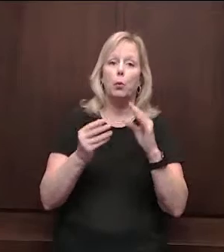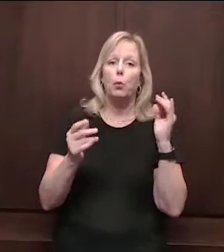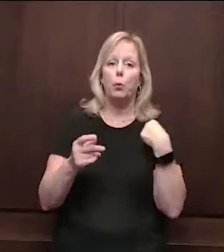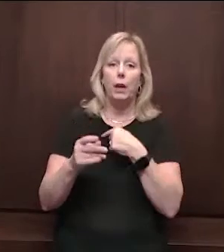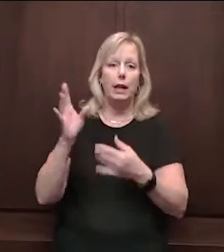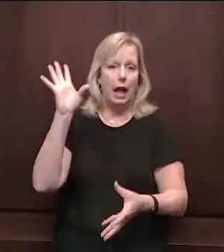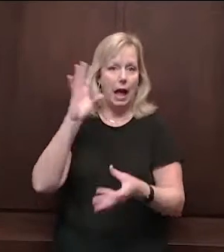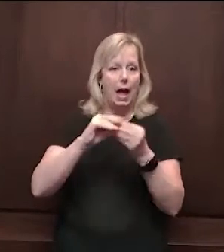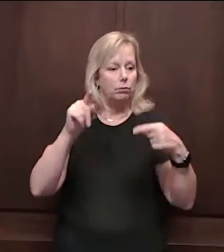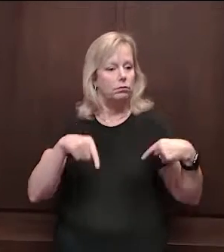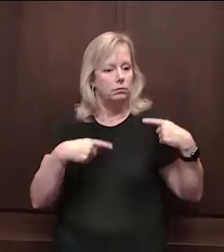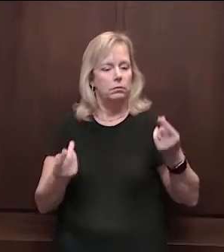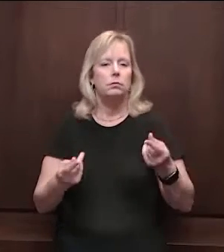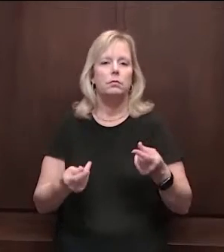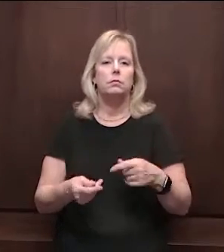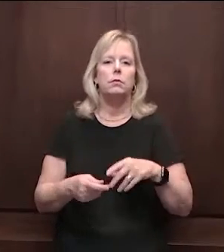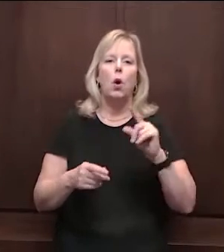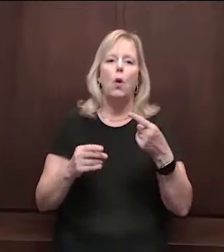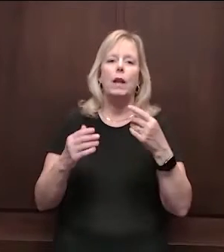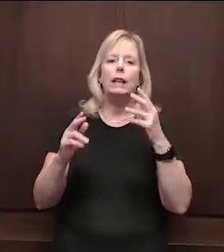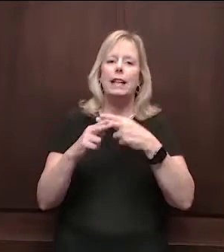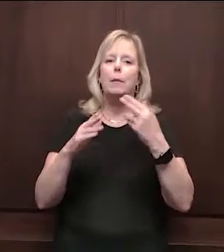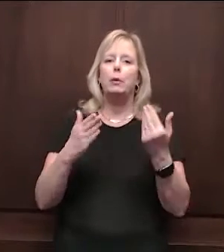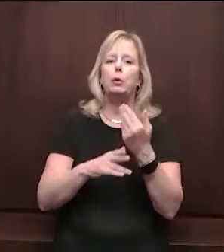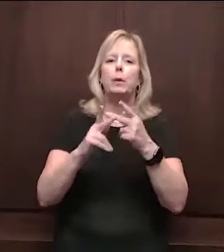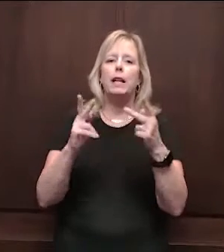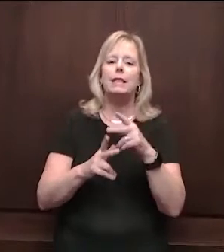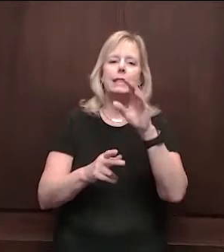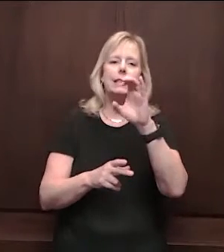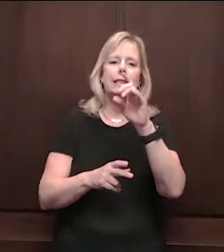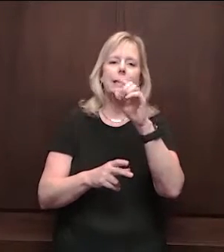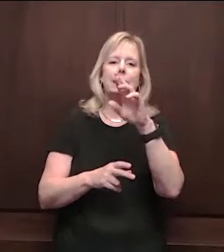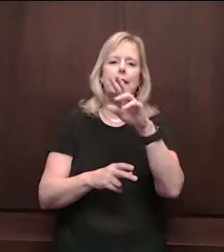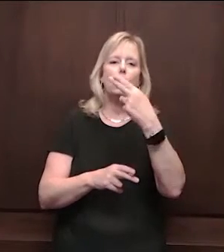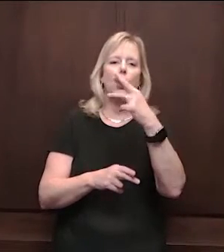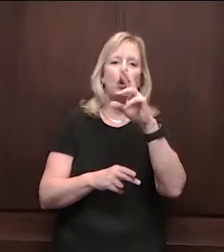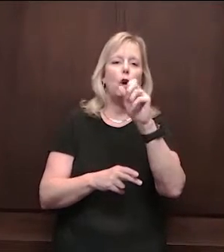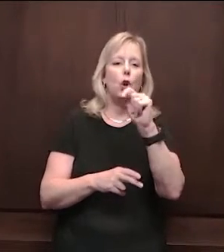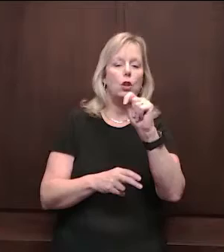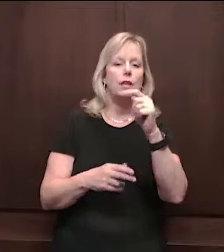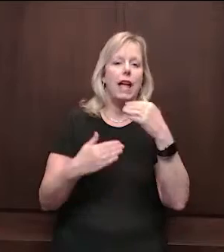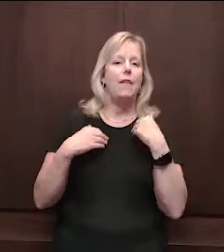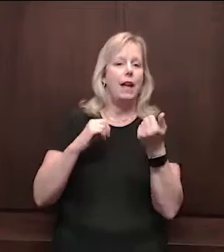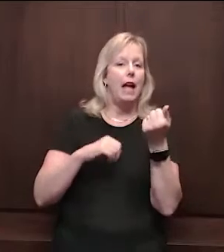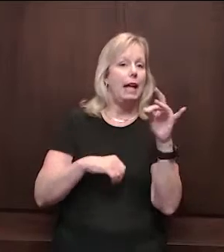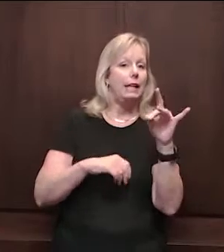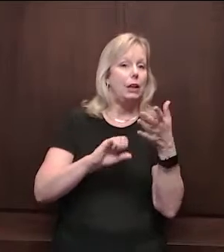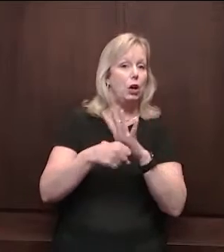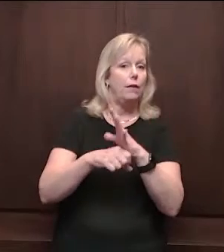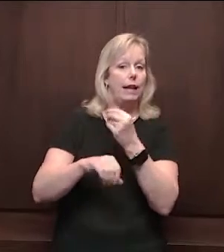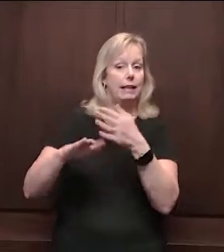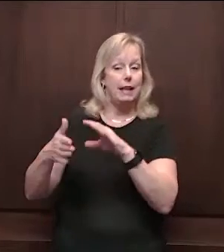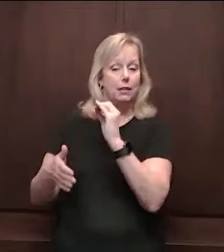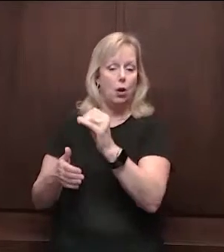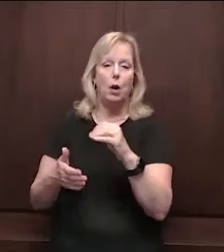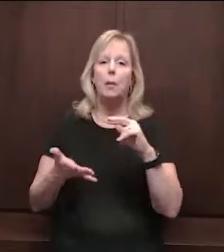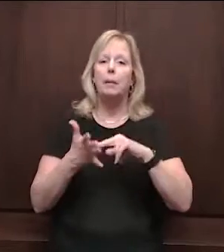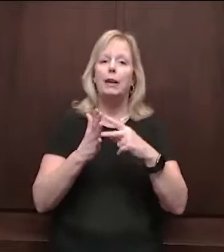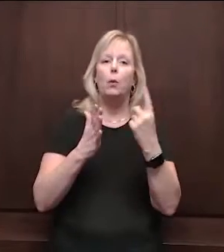facilities that have had changes. Cedarhurst of Shiloh has 18 cases and no deaths, which is an increase of 1